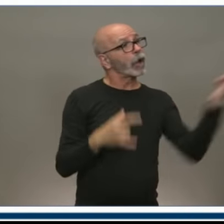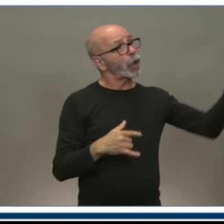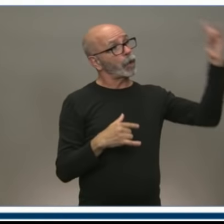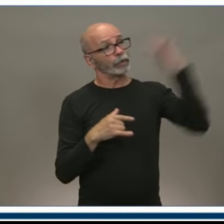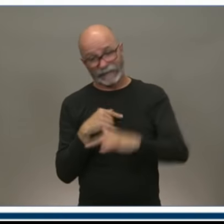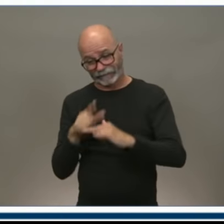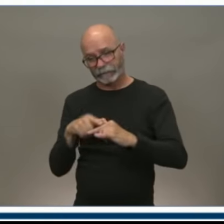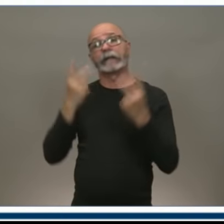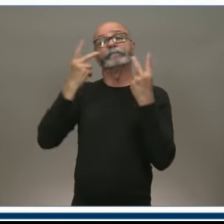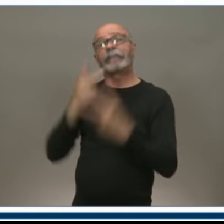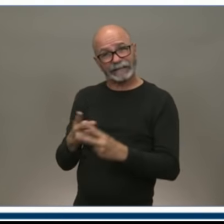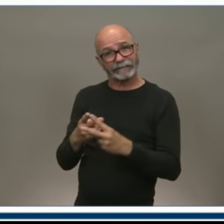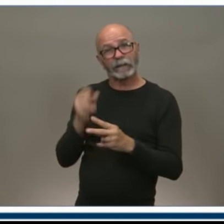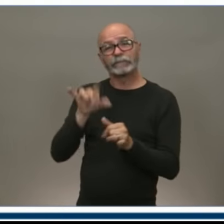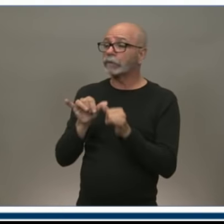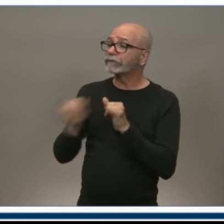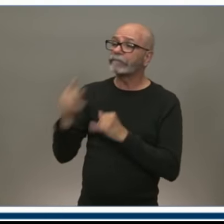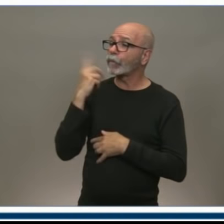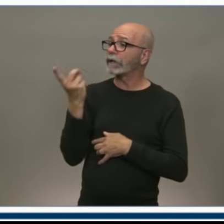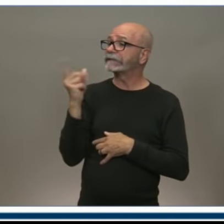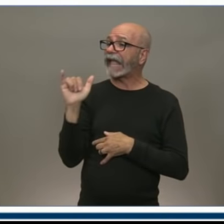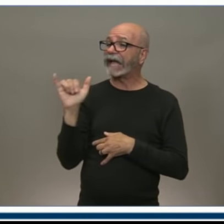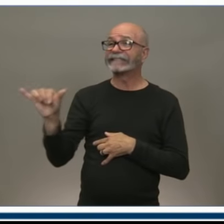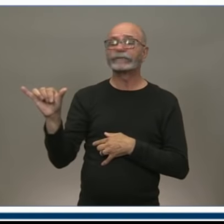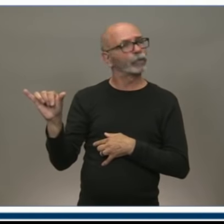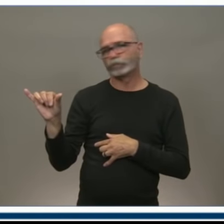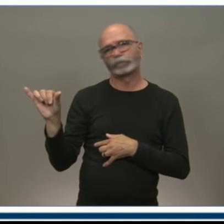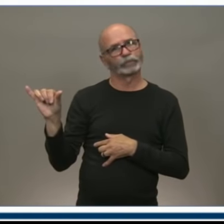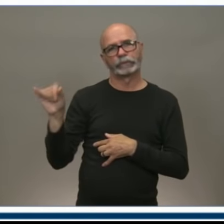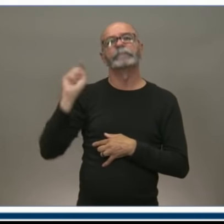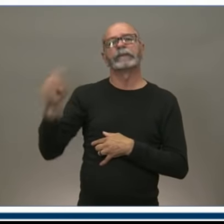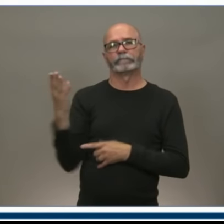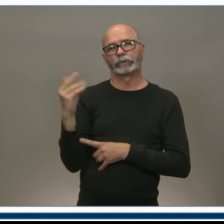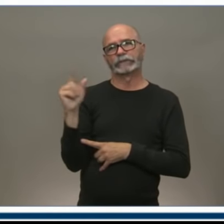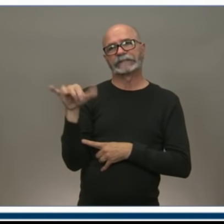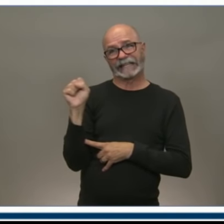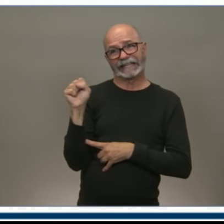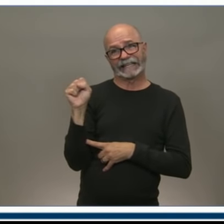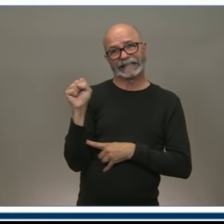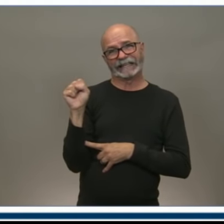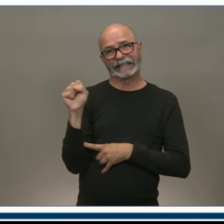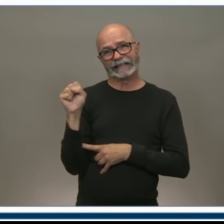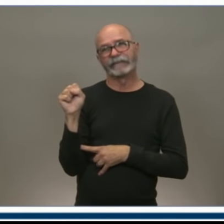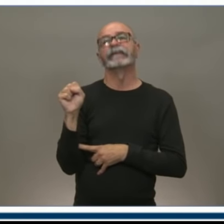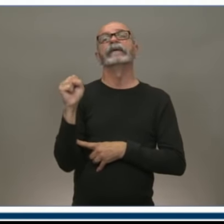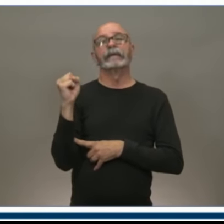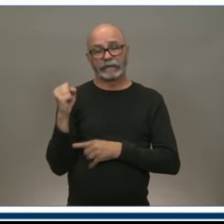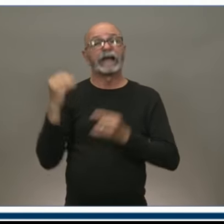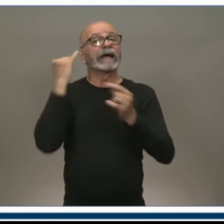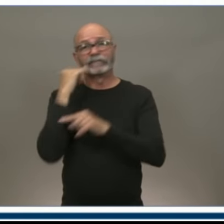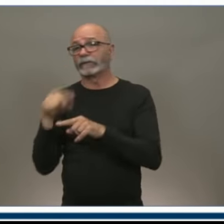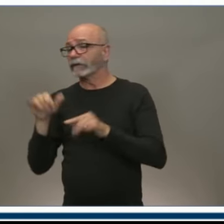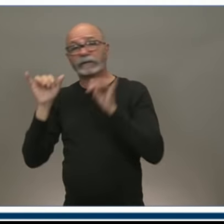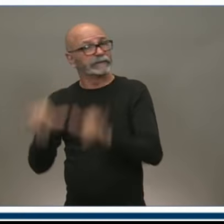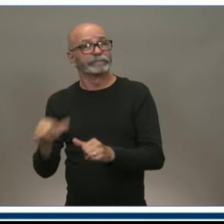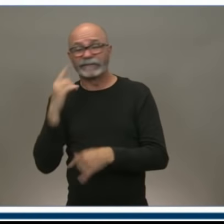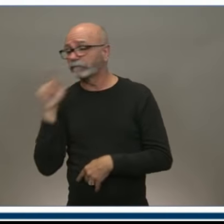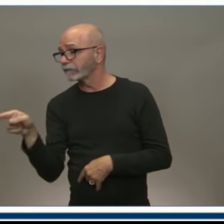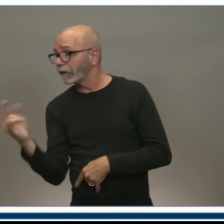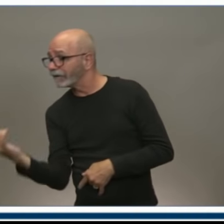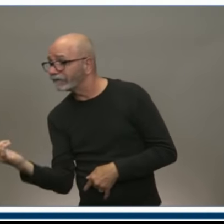result from that travel. So if people travel, when they arrive back in Nova Scotia, they will have to self-isolate in a